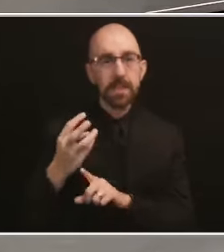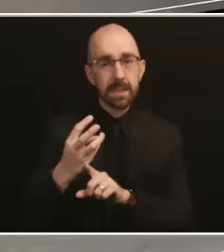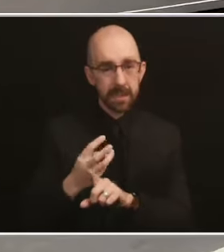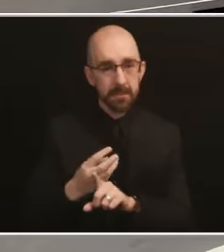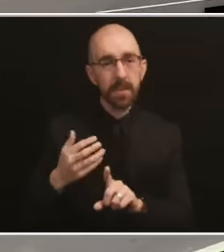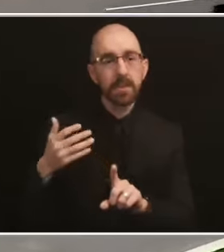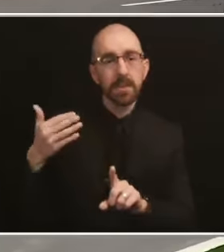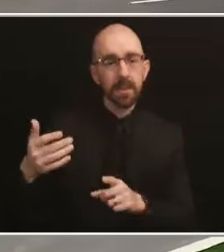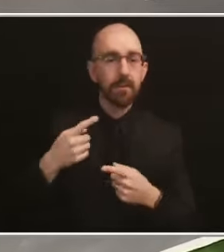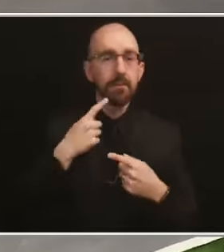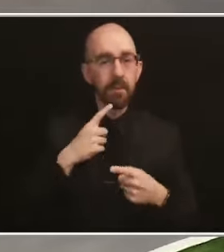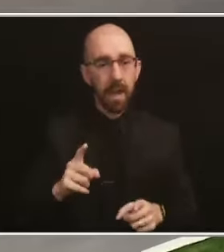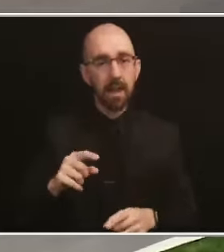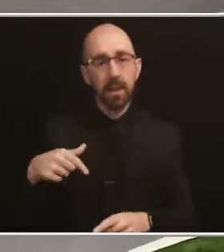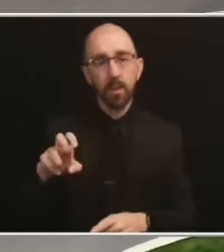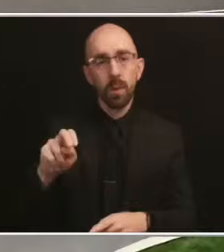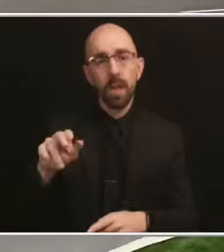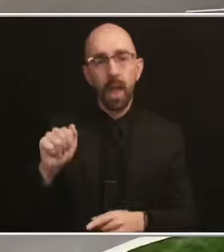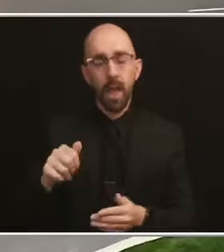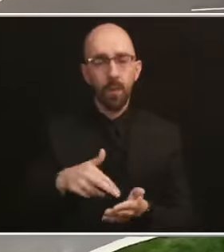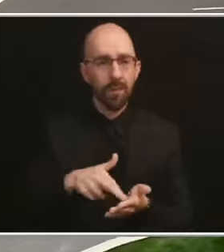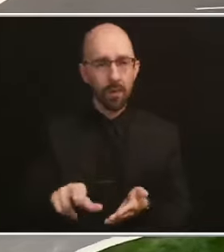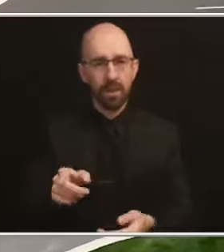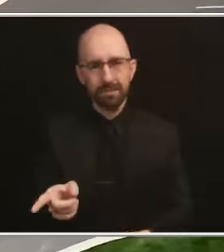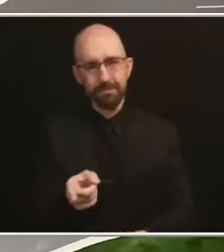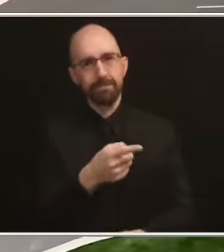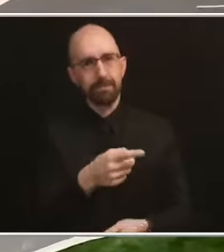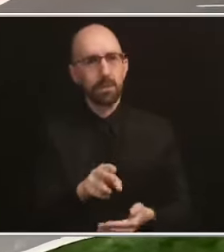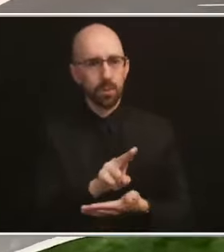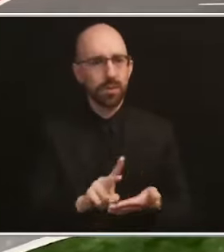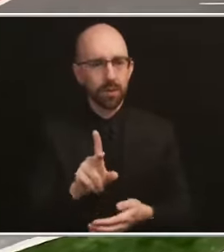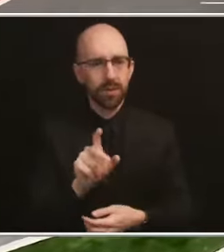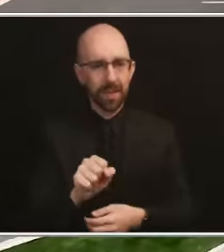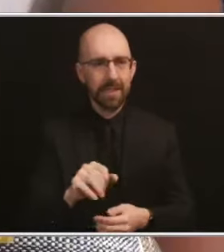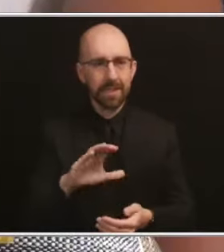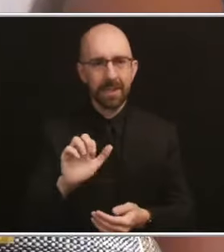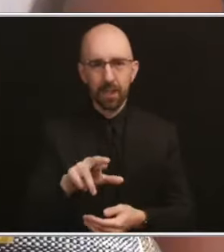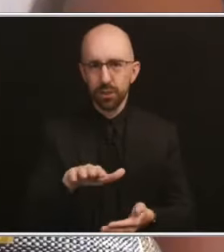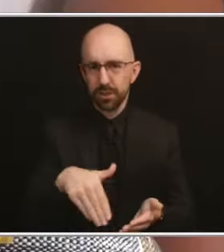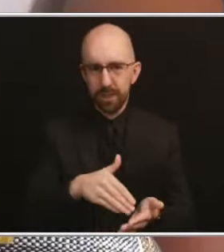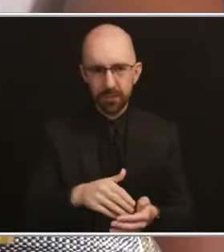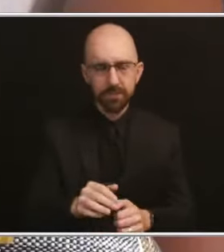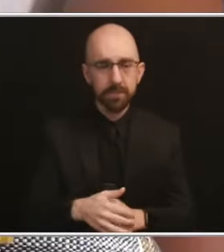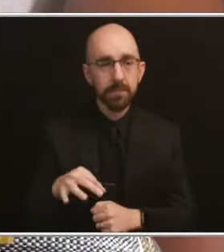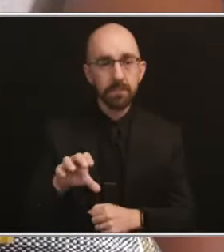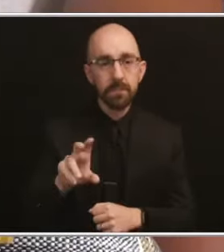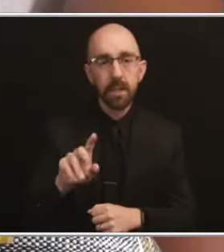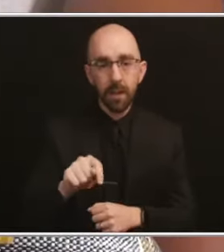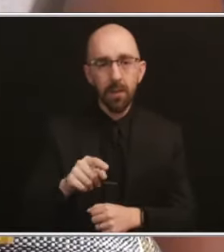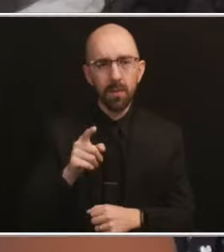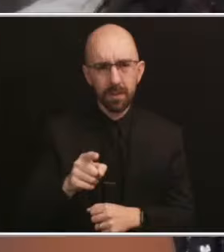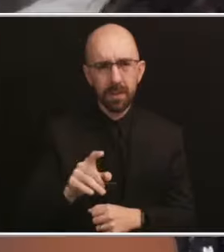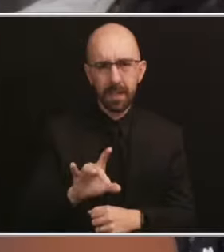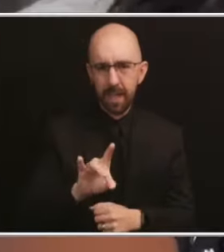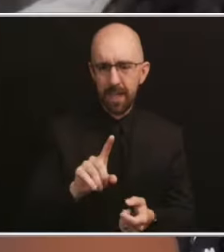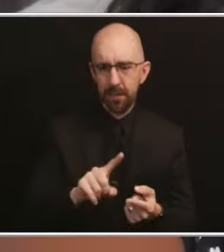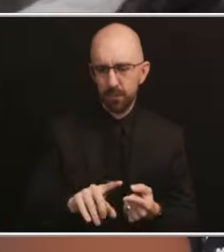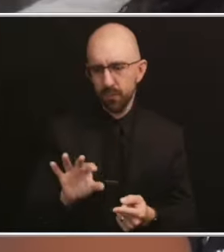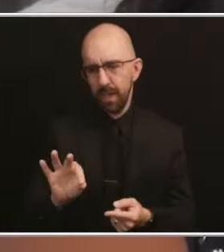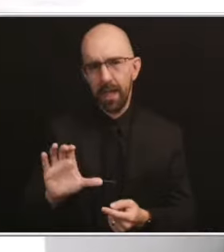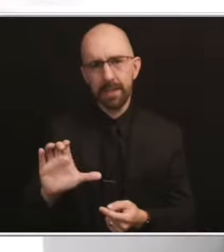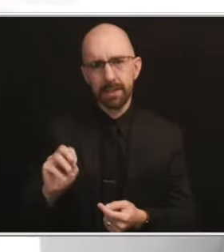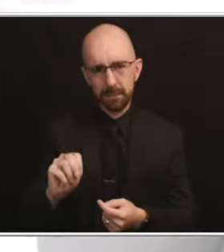Finally, Quina was referred to the University of Kansas Cancer Center. Turned out to be about an 8 to 9 centimeter breast cancer